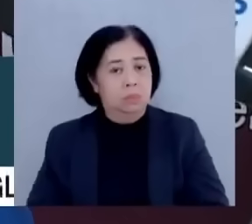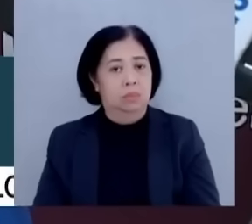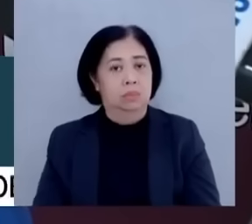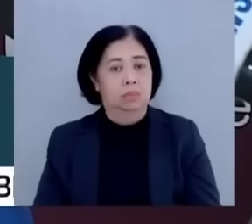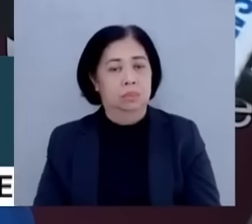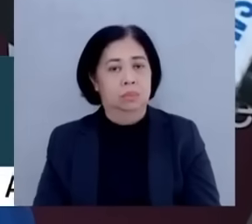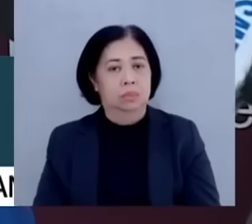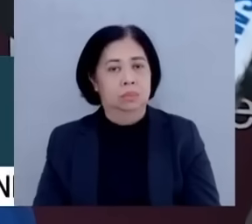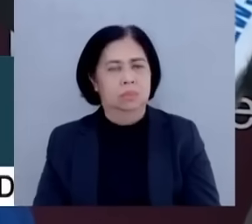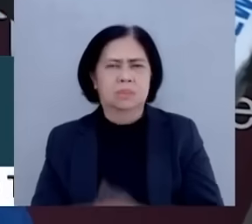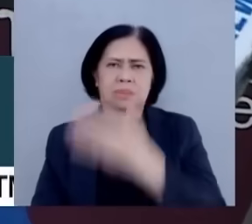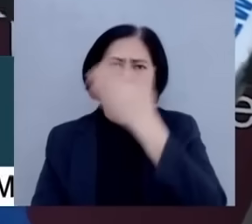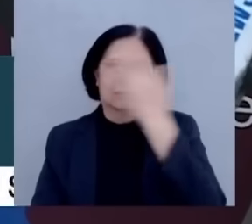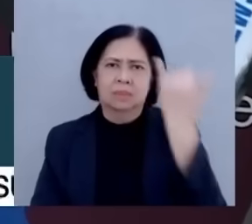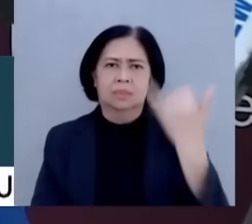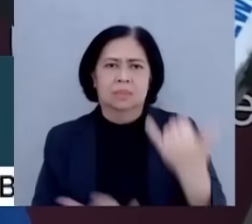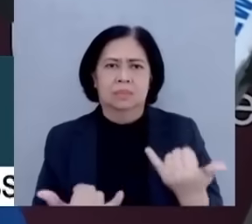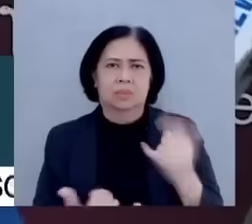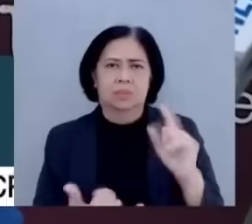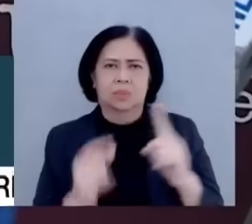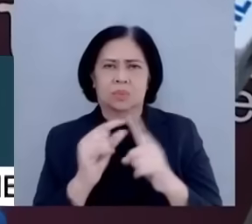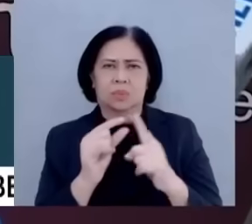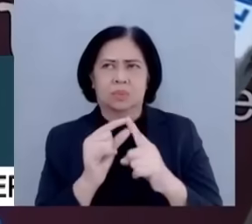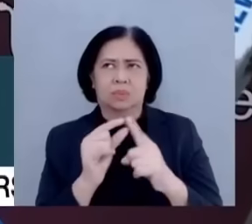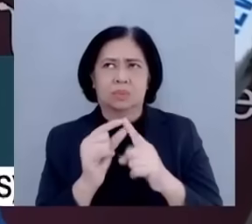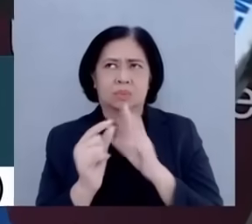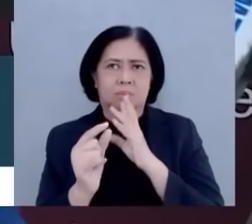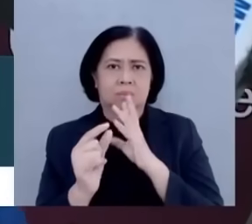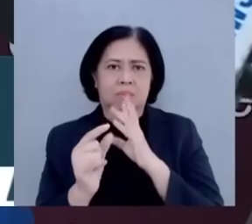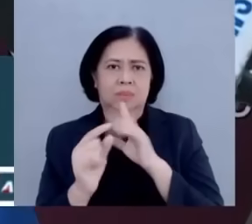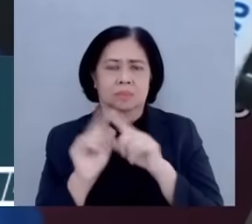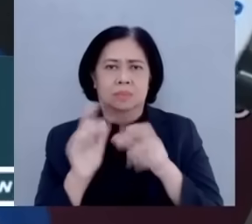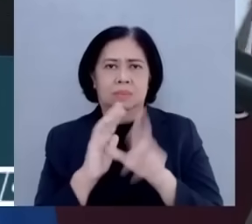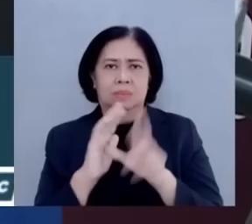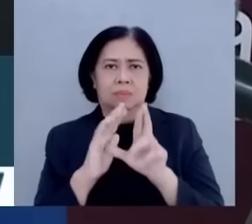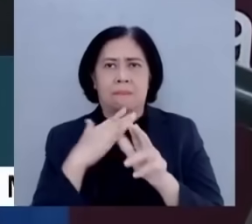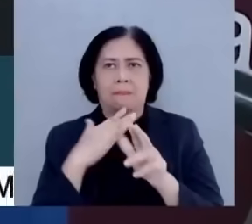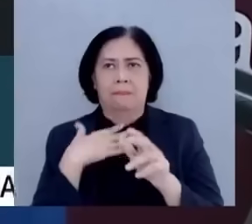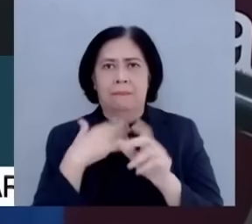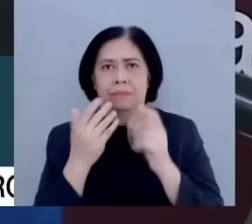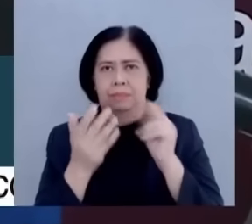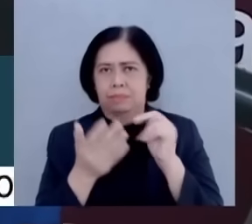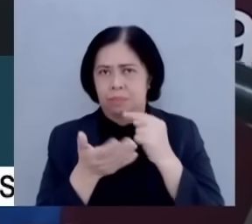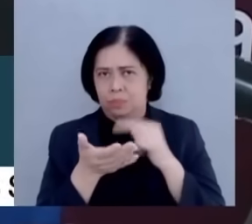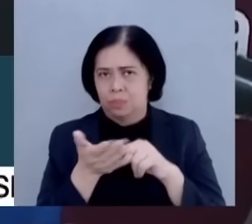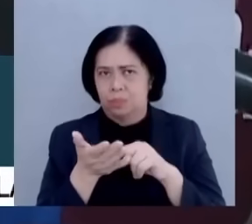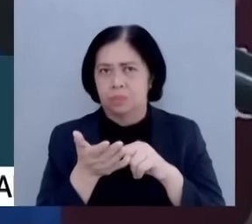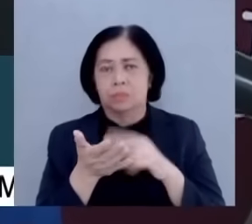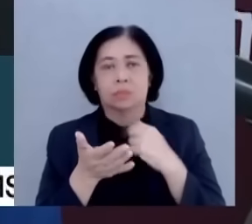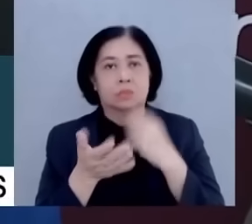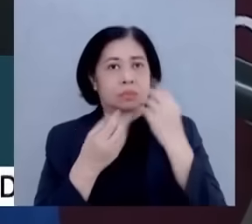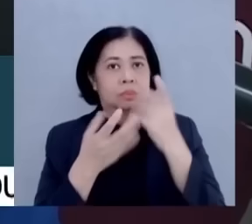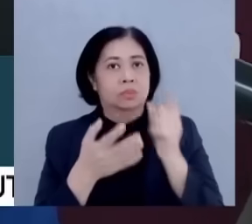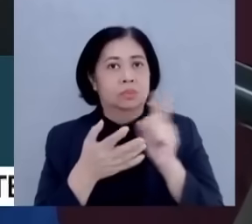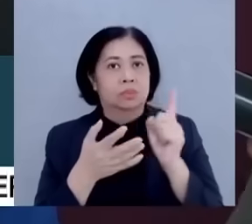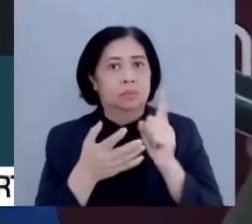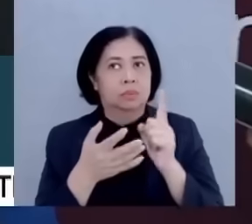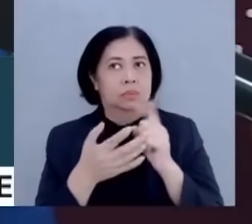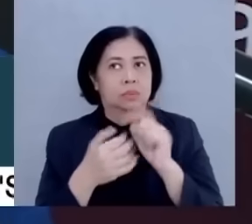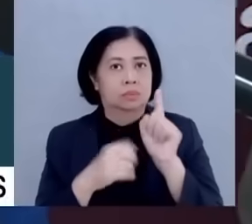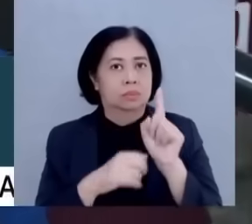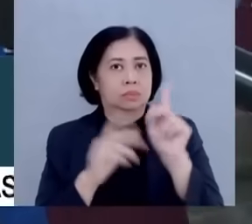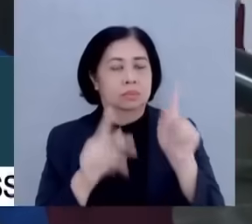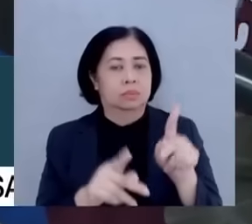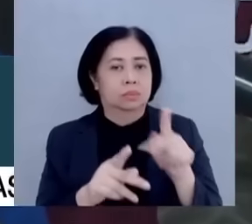I forget now what the words were said, but I will review my notes and I will tell you what that one person